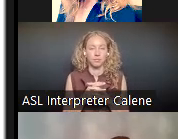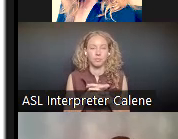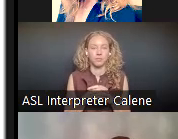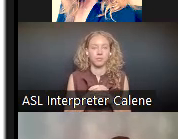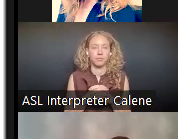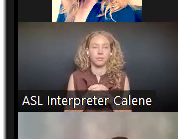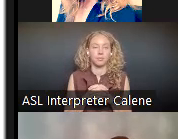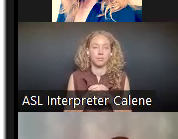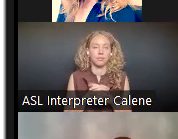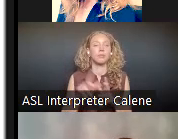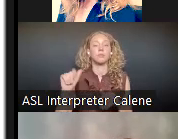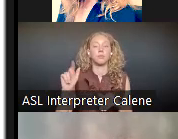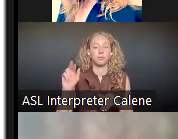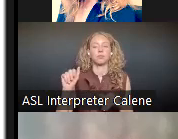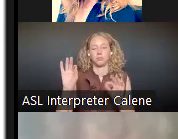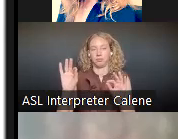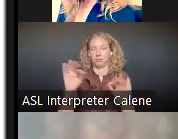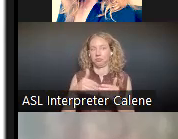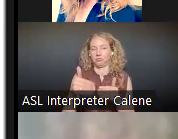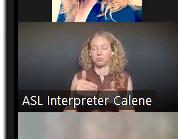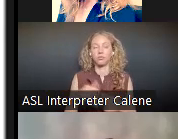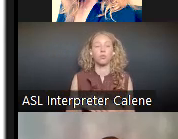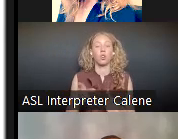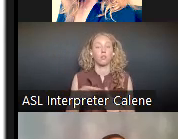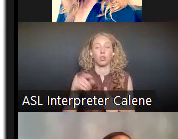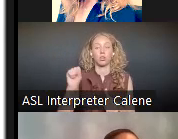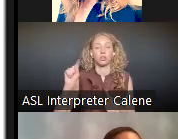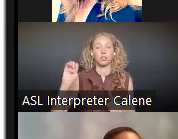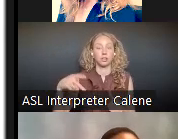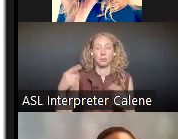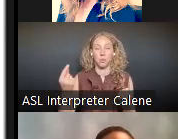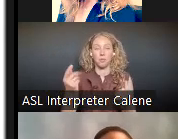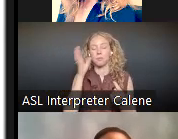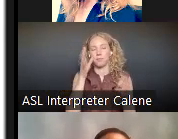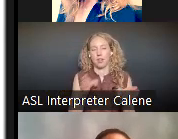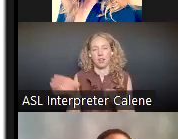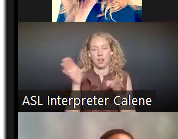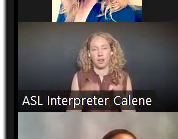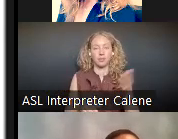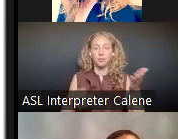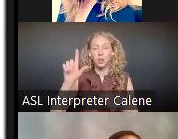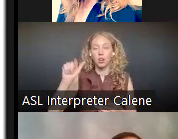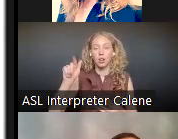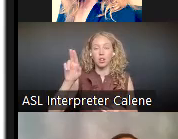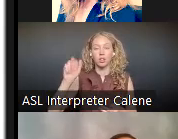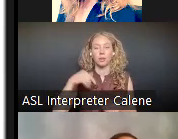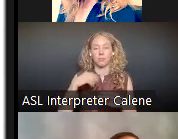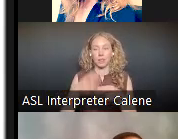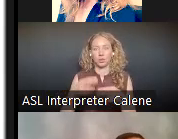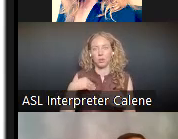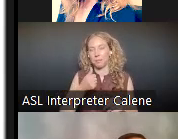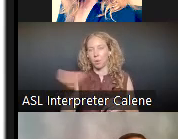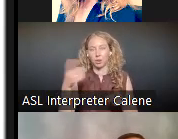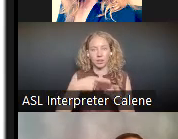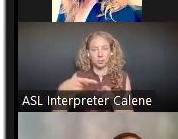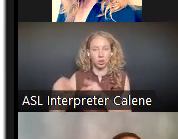Laura, if you can, there we go. So the first step is planning, right? So as Laura mentioned, we are a multidisciplinary team.